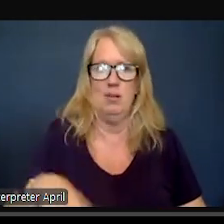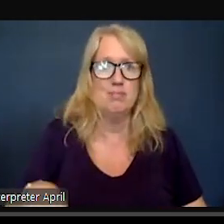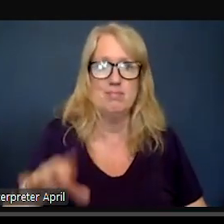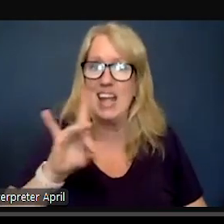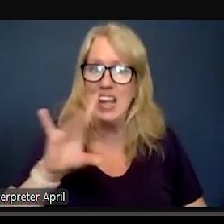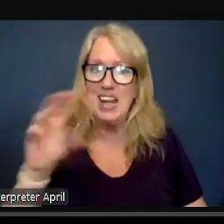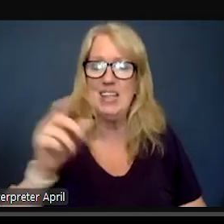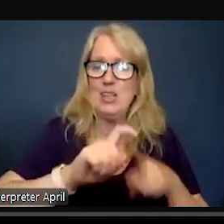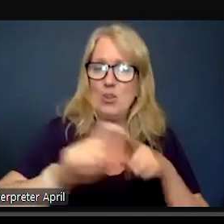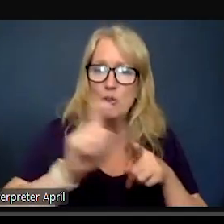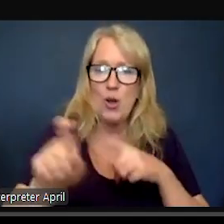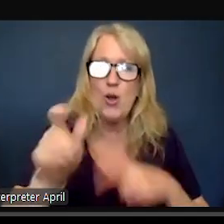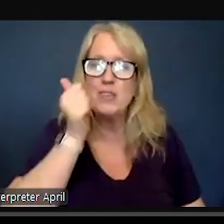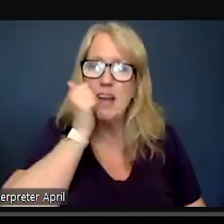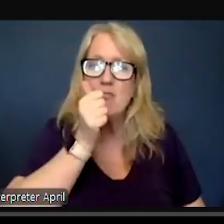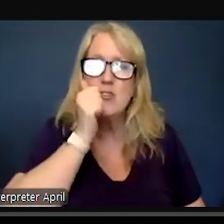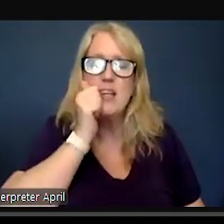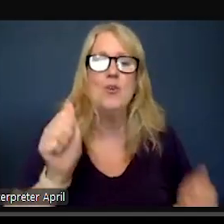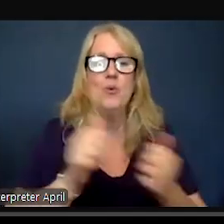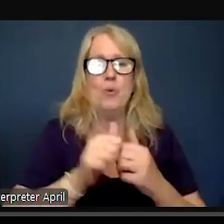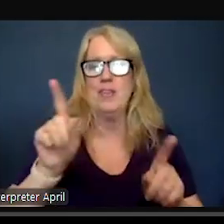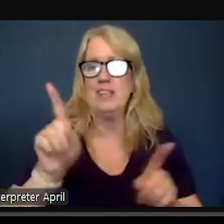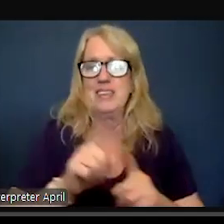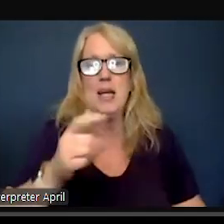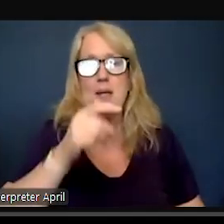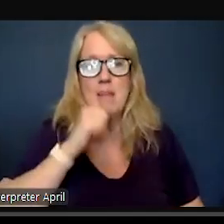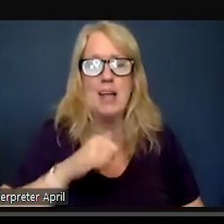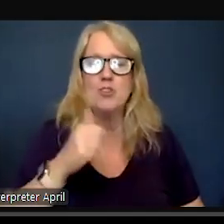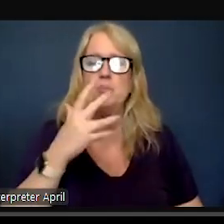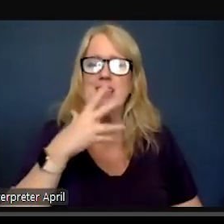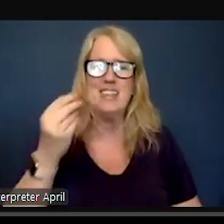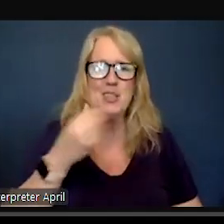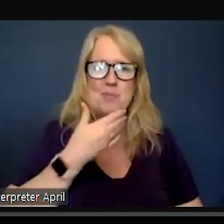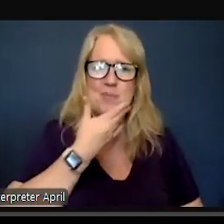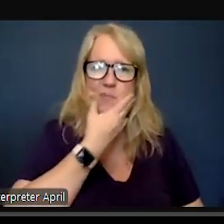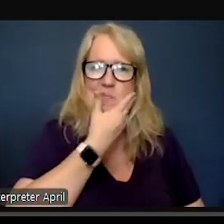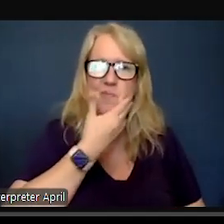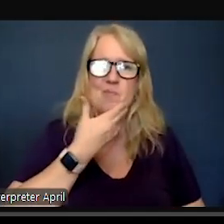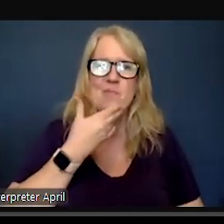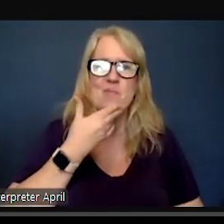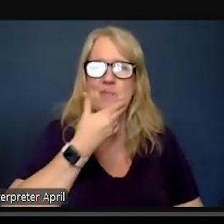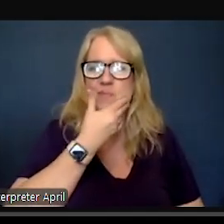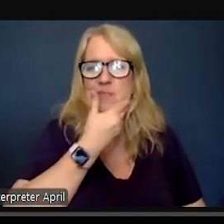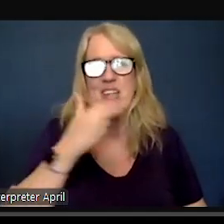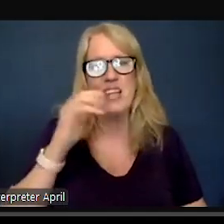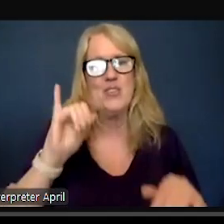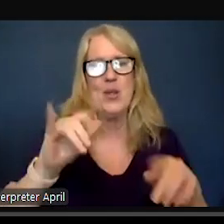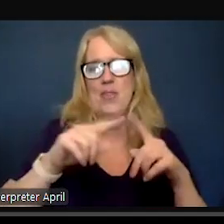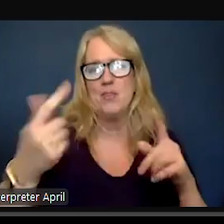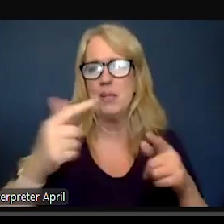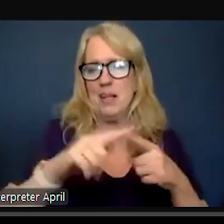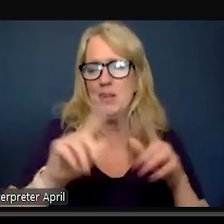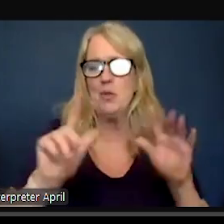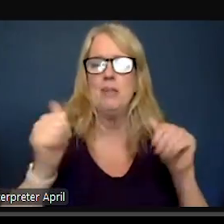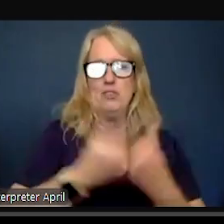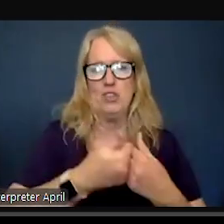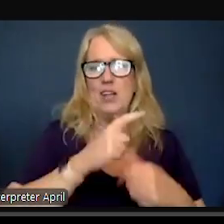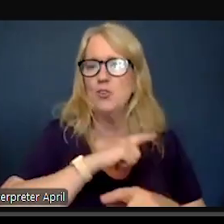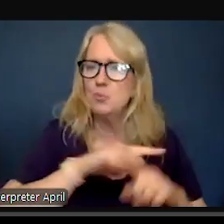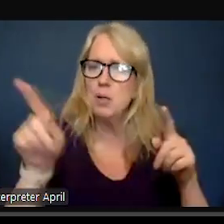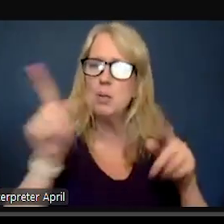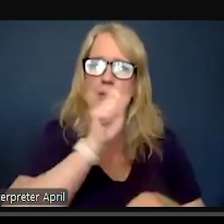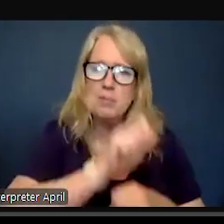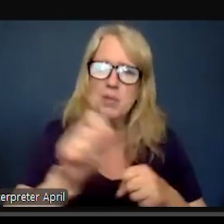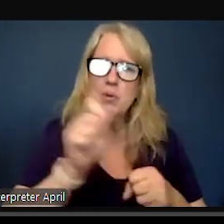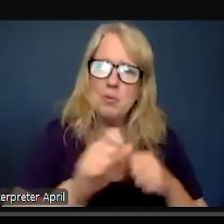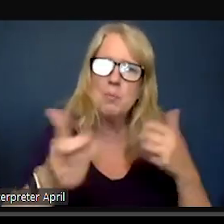calls a day with the same passion and excitement. So that's been a little bit of a challenge, but we've just been working